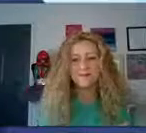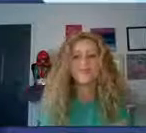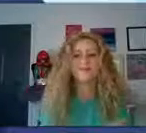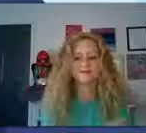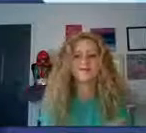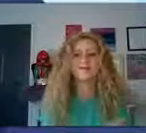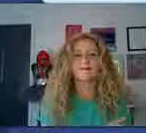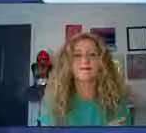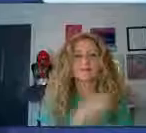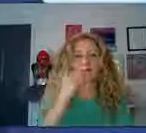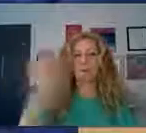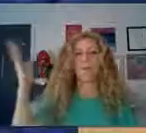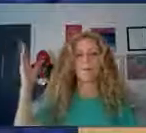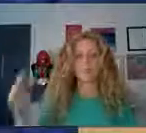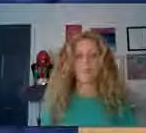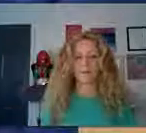love each other.